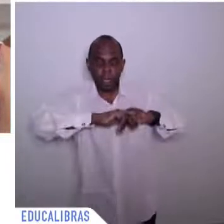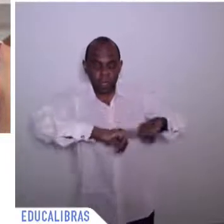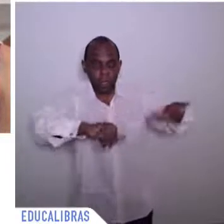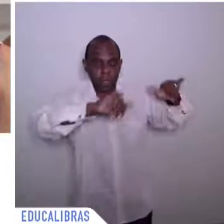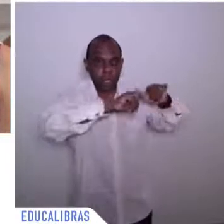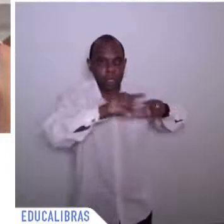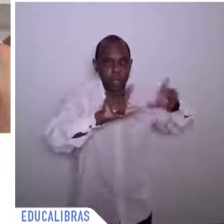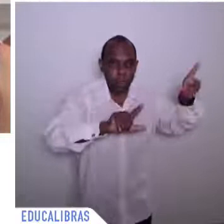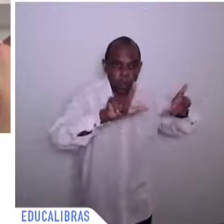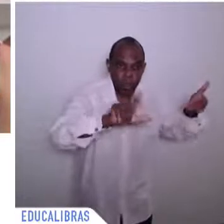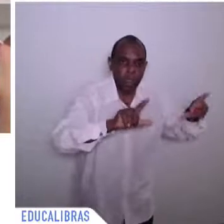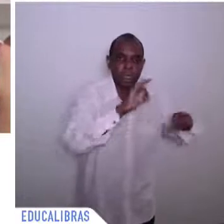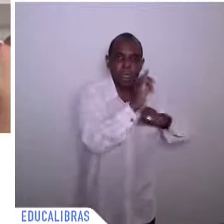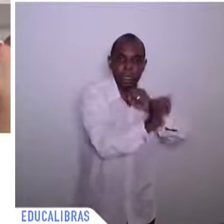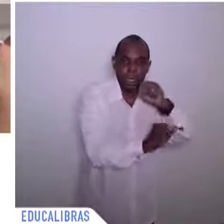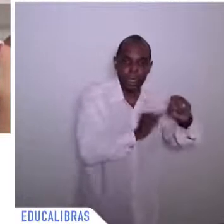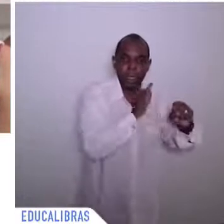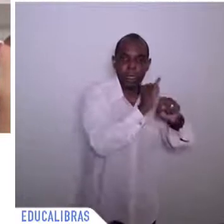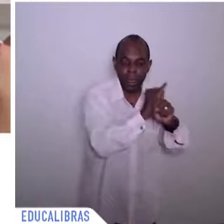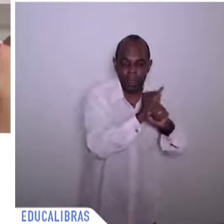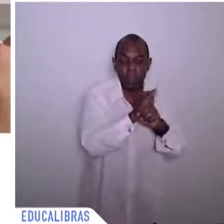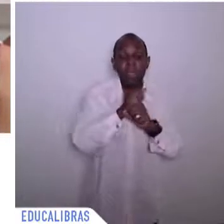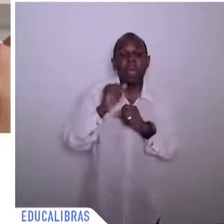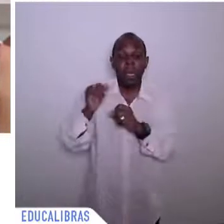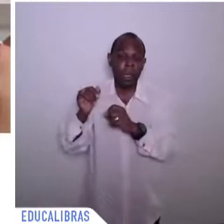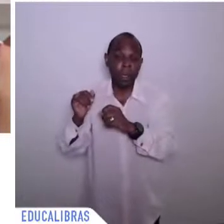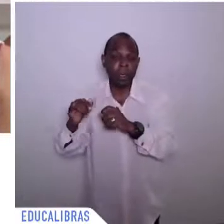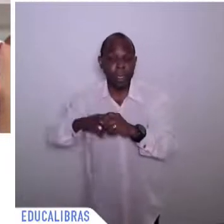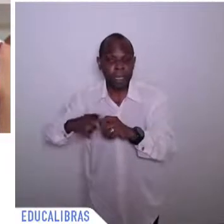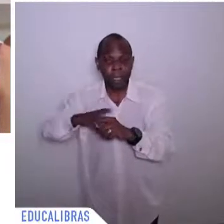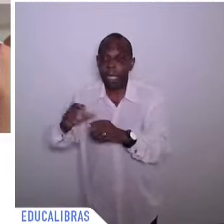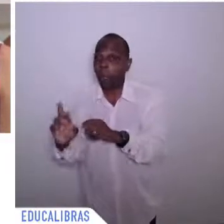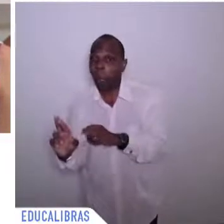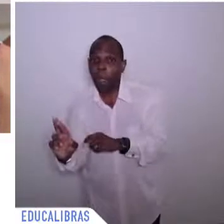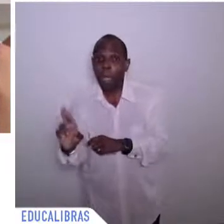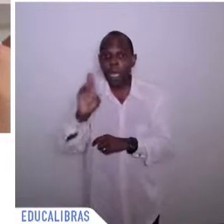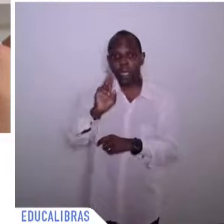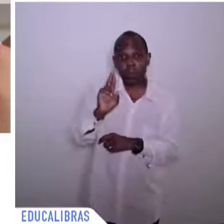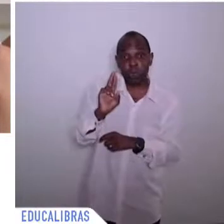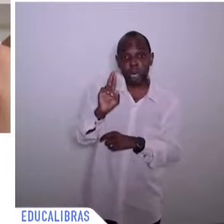trust that the most frequent uh,